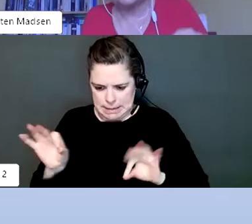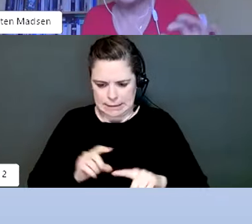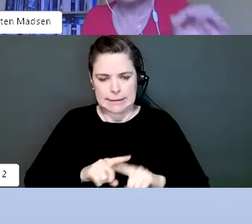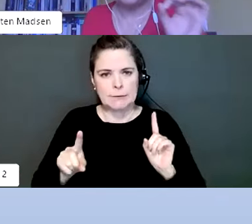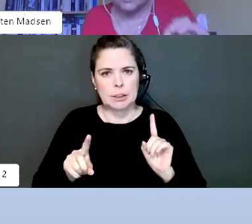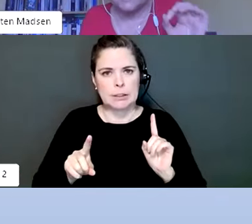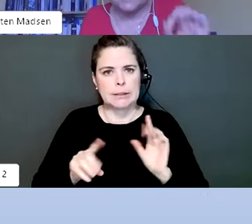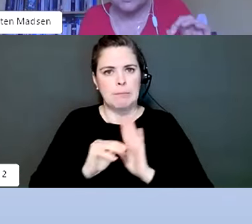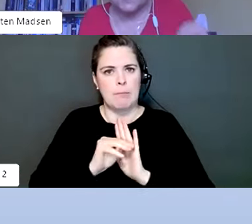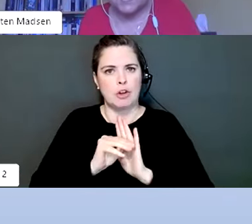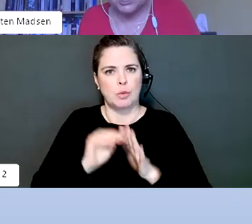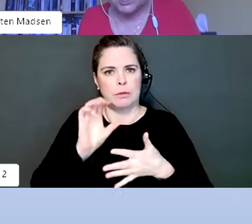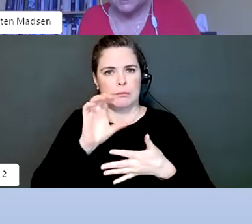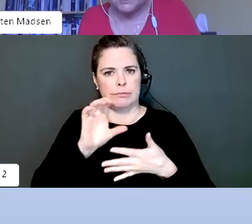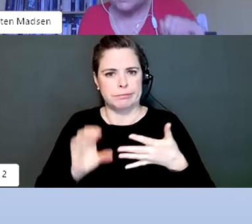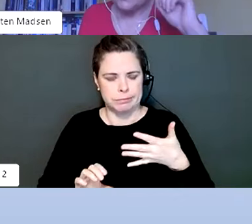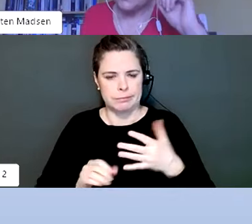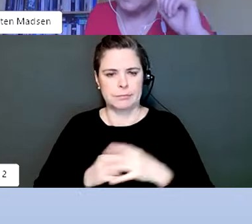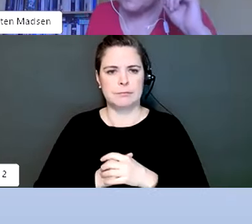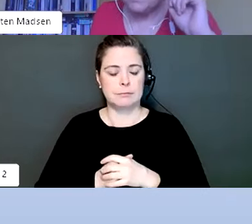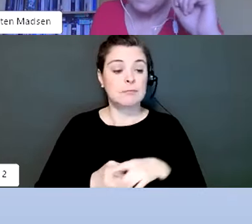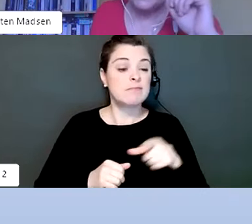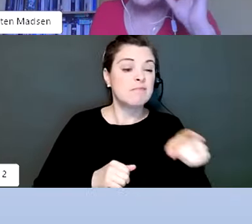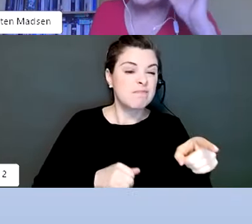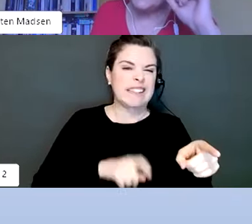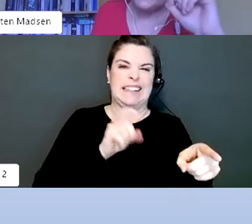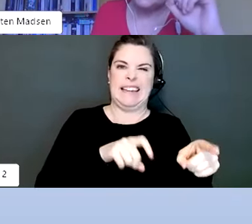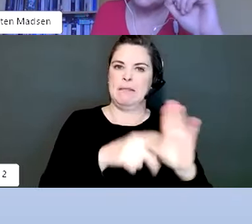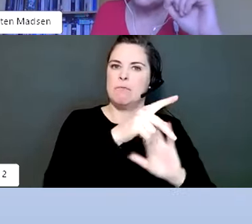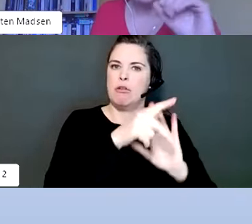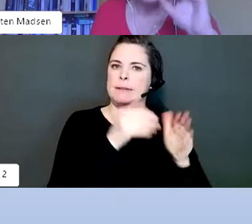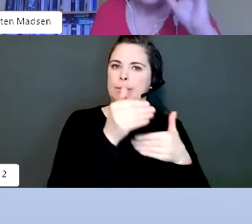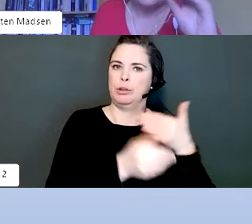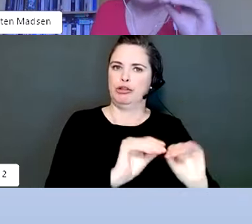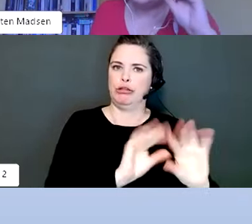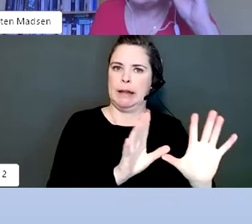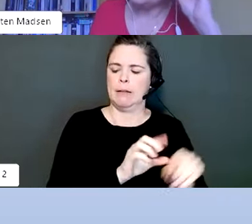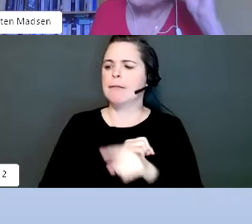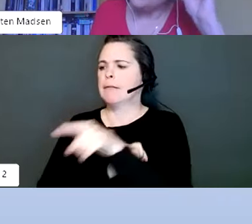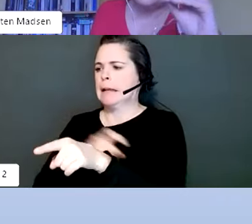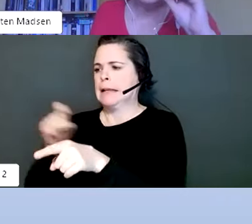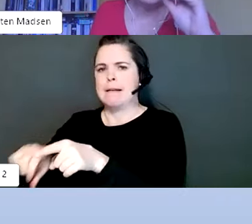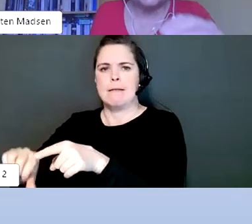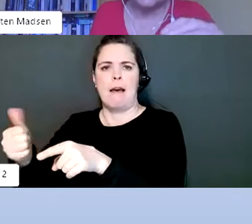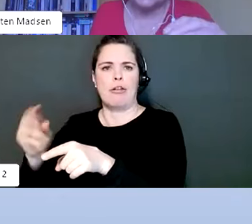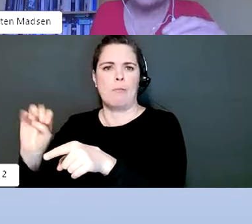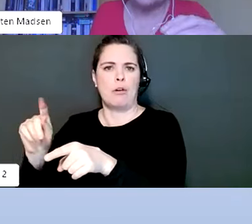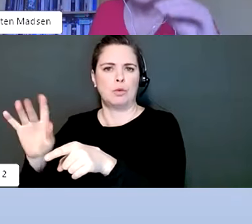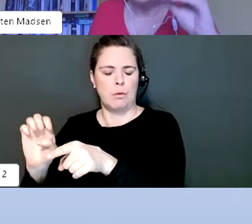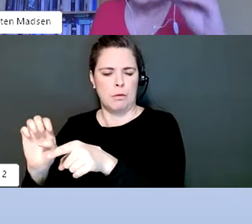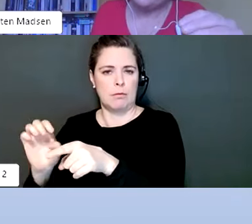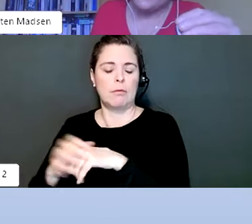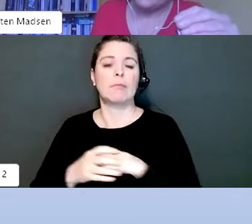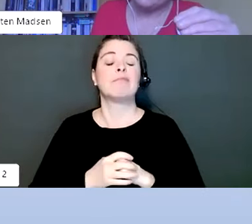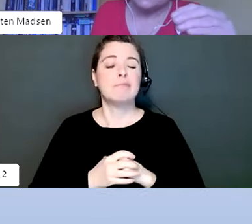required is a policy and procedure. The reason being is that every bullying initiative